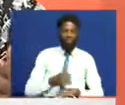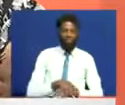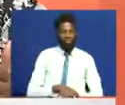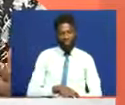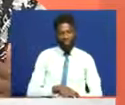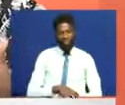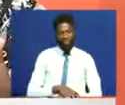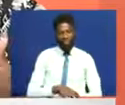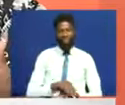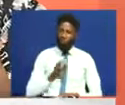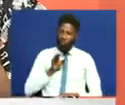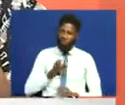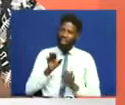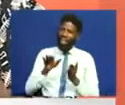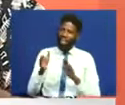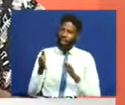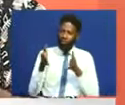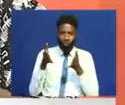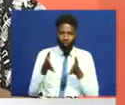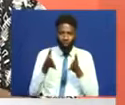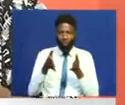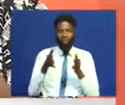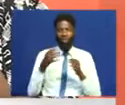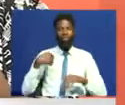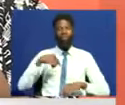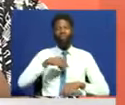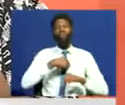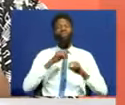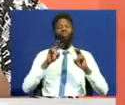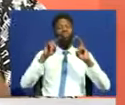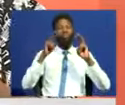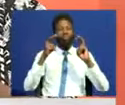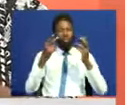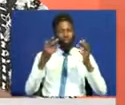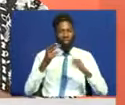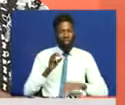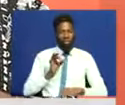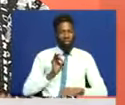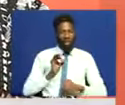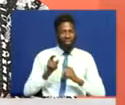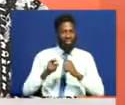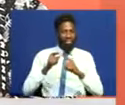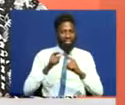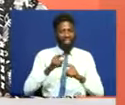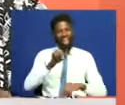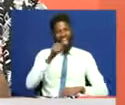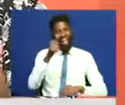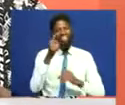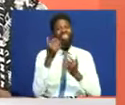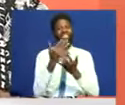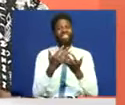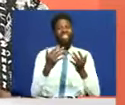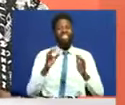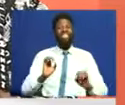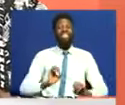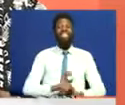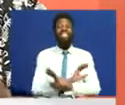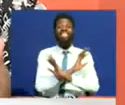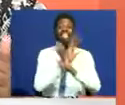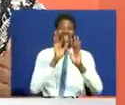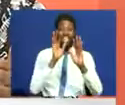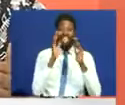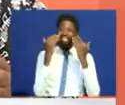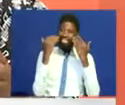that have died, because today we are talking about femicide. And the other thing that is very noticeable about this death is